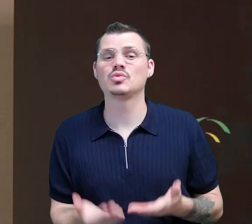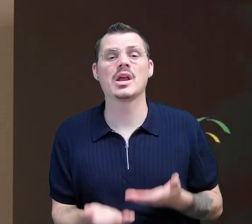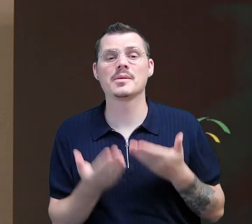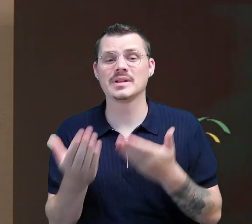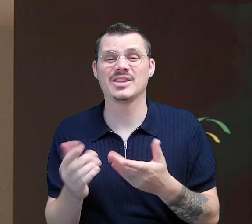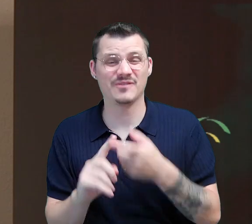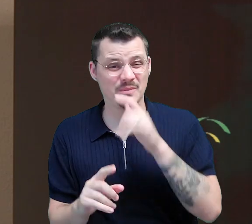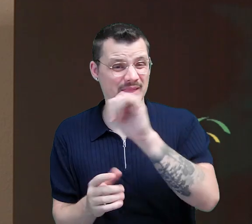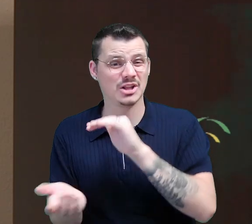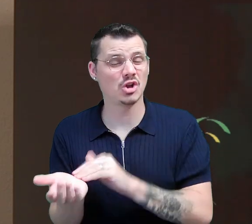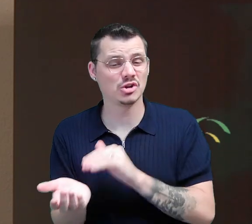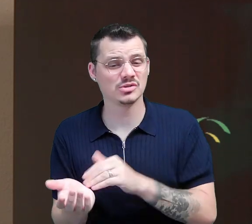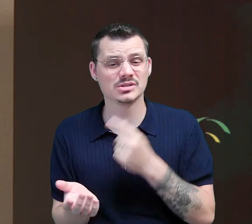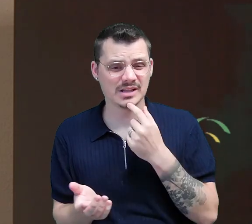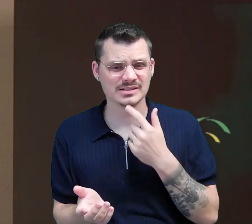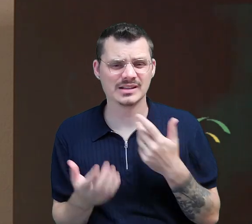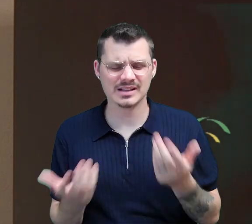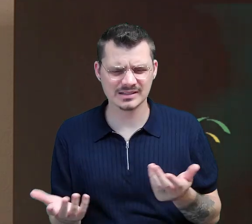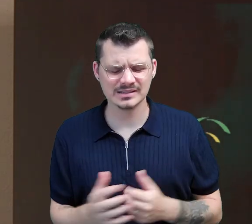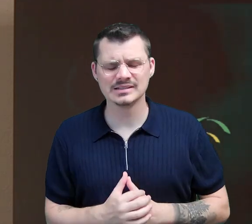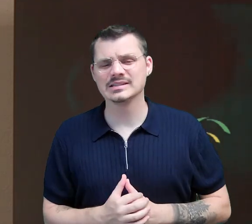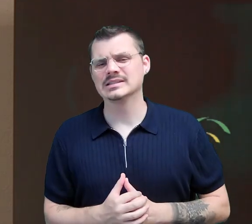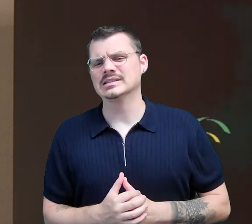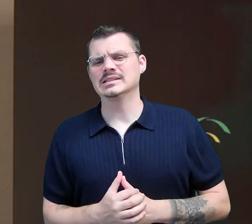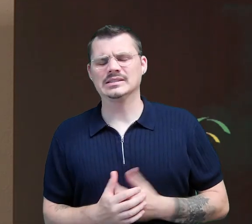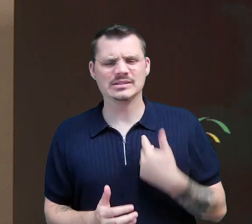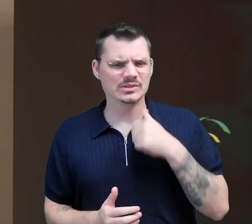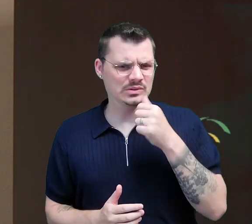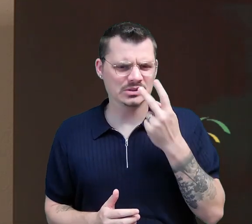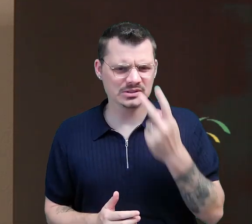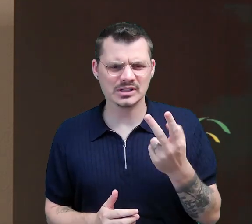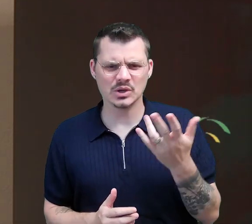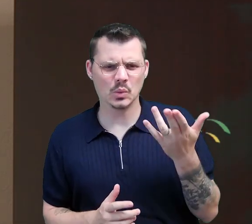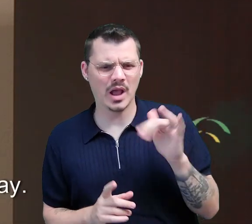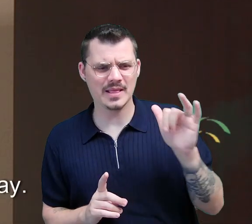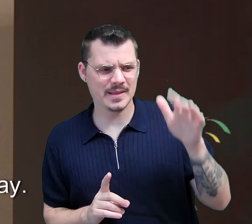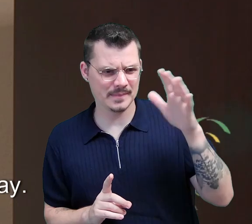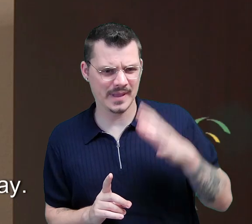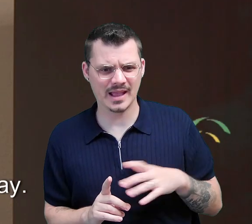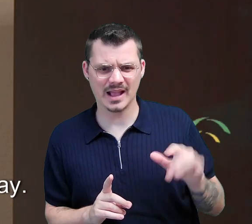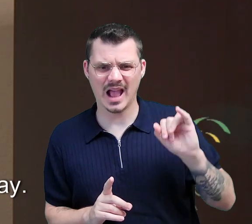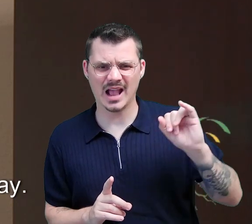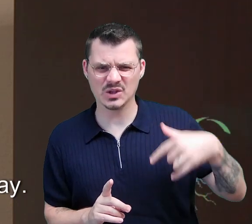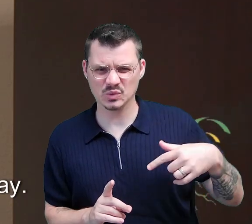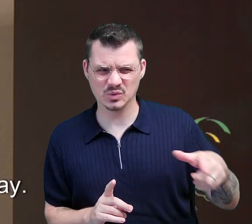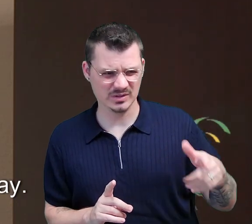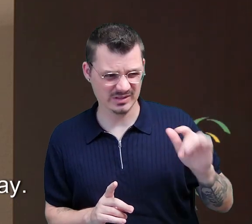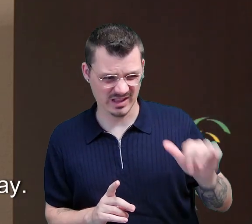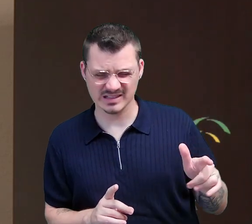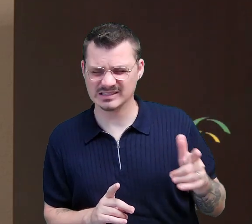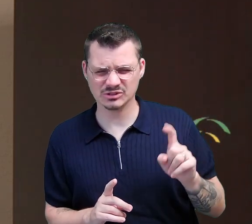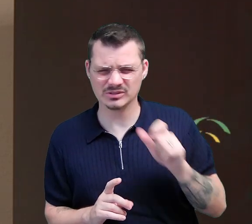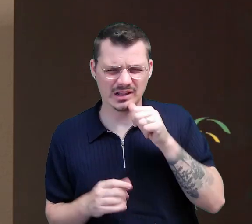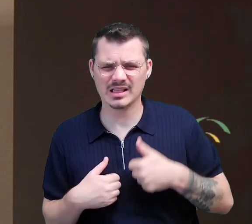recommendation from this same doctor was, well, I don't see why a guy with this IQ gets to live on his own